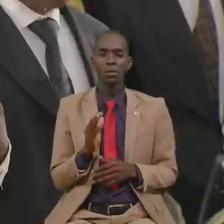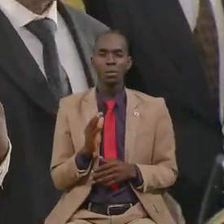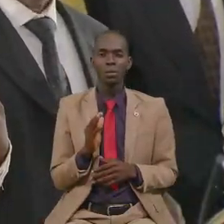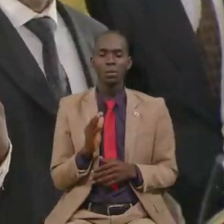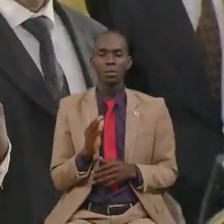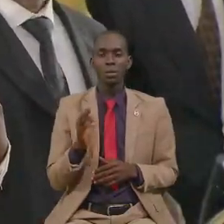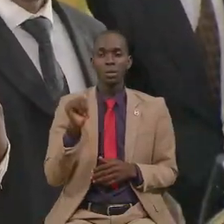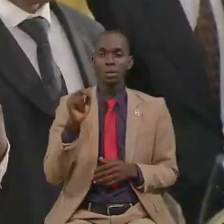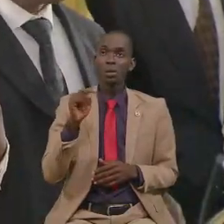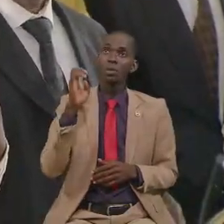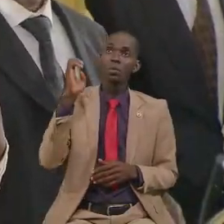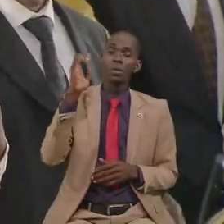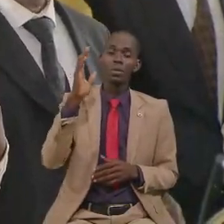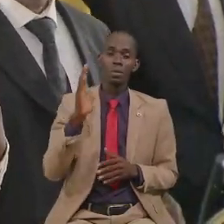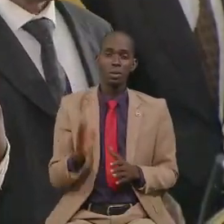evangelist,